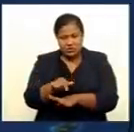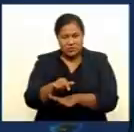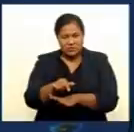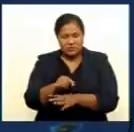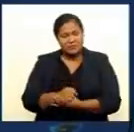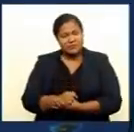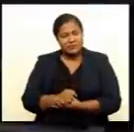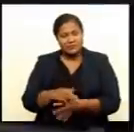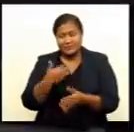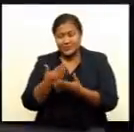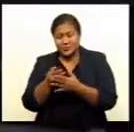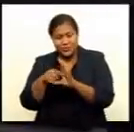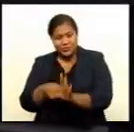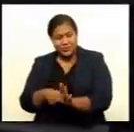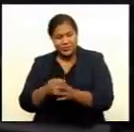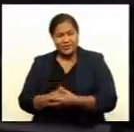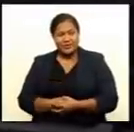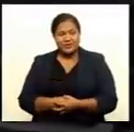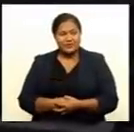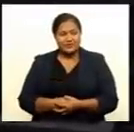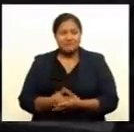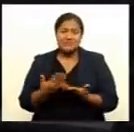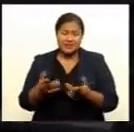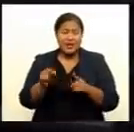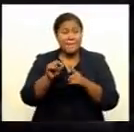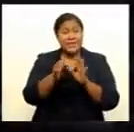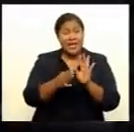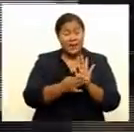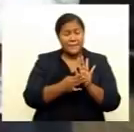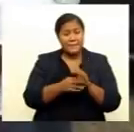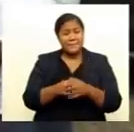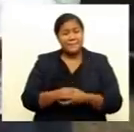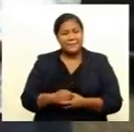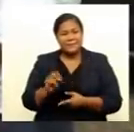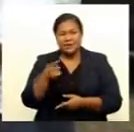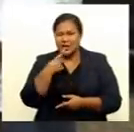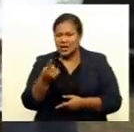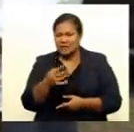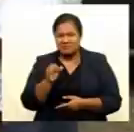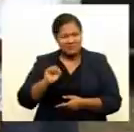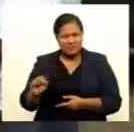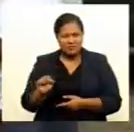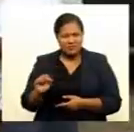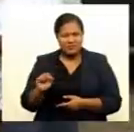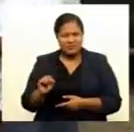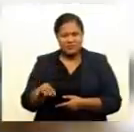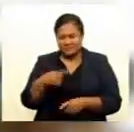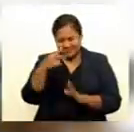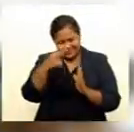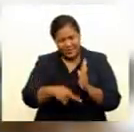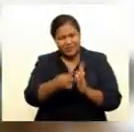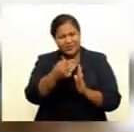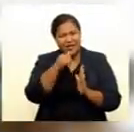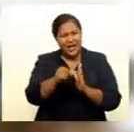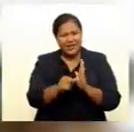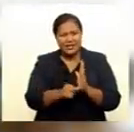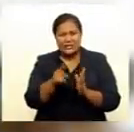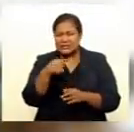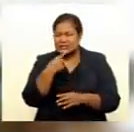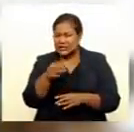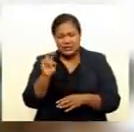amongst youths. Even Prime Minister Voreqe Bainimarama has refused to acknowledge the article, saying he does not need